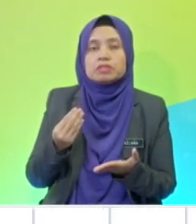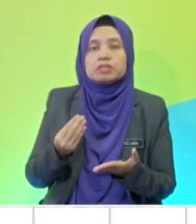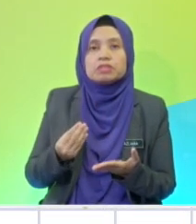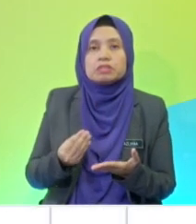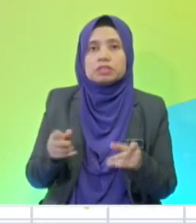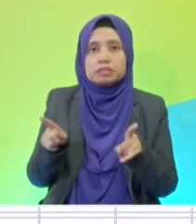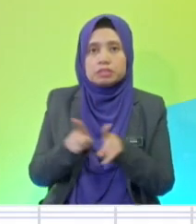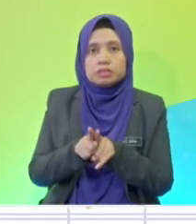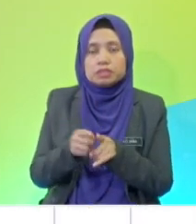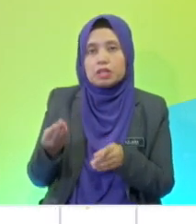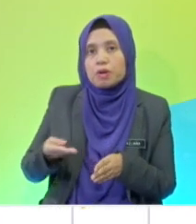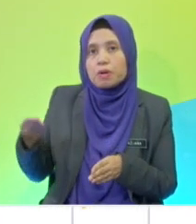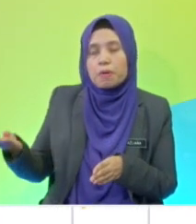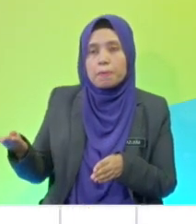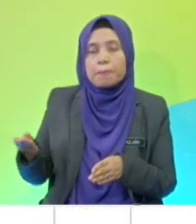same thing.